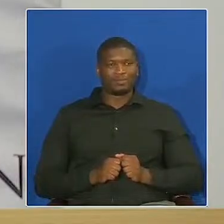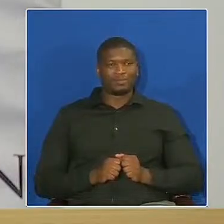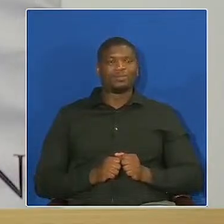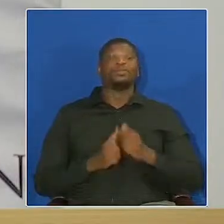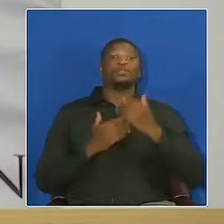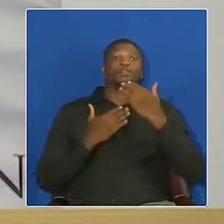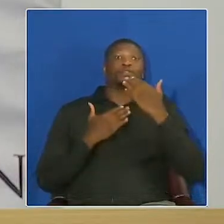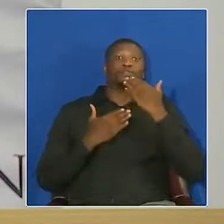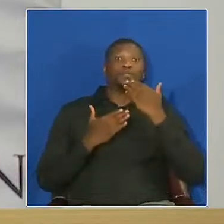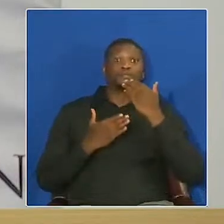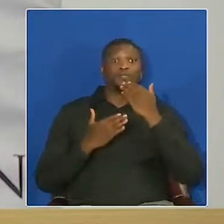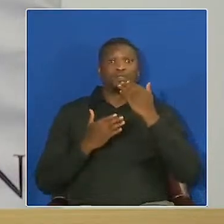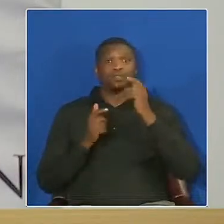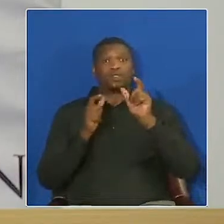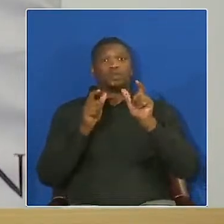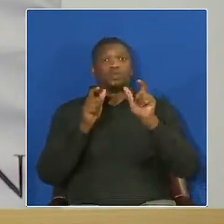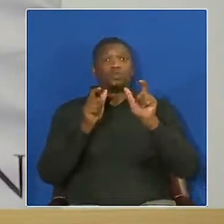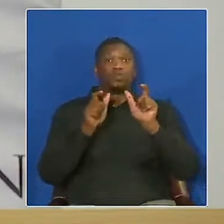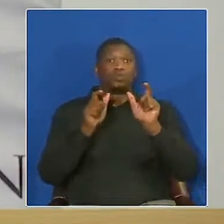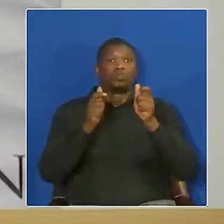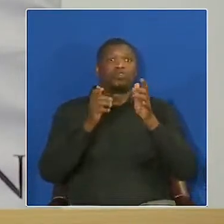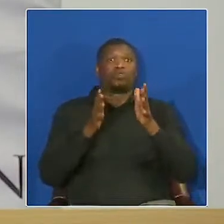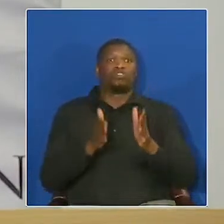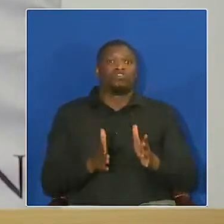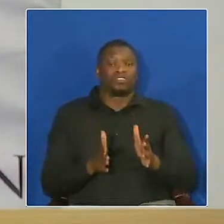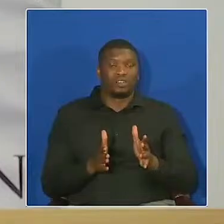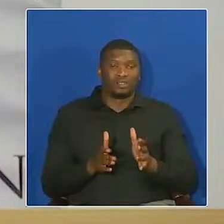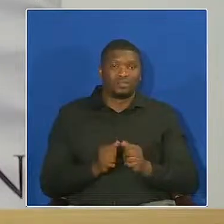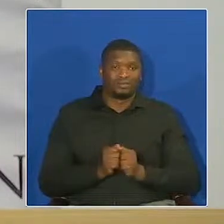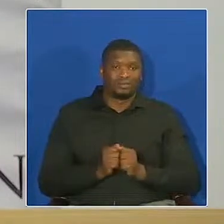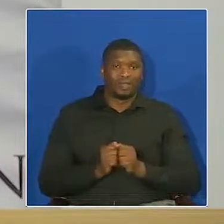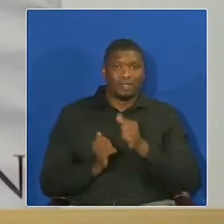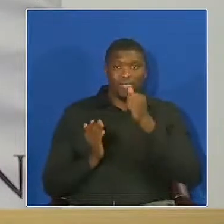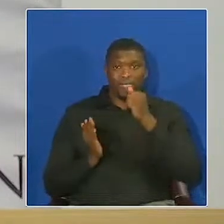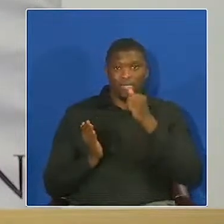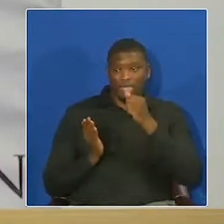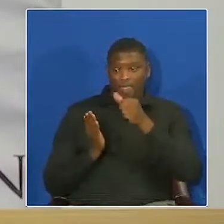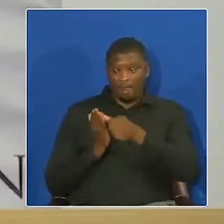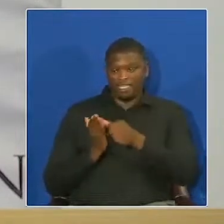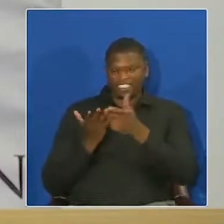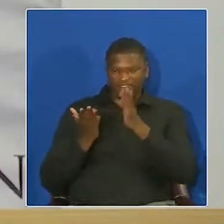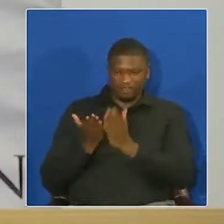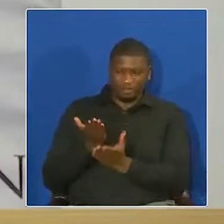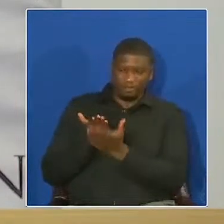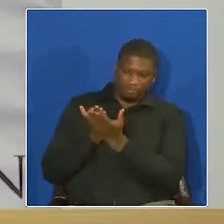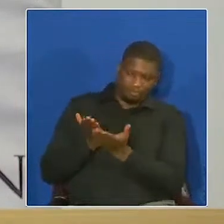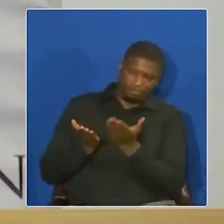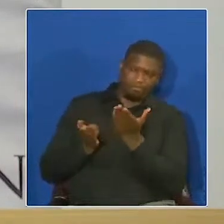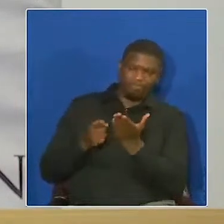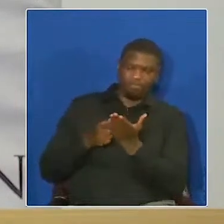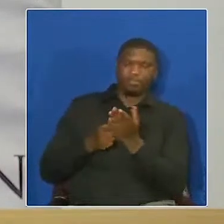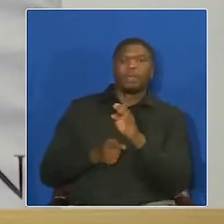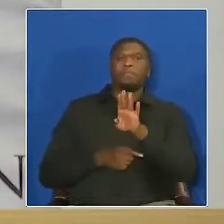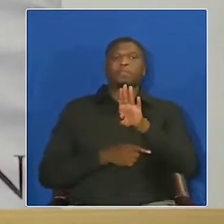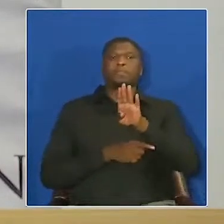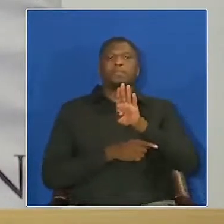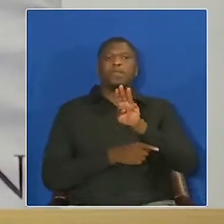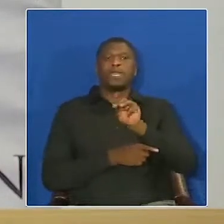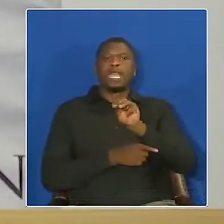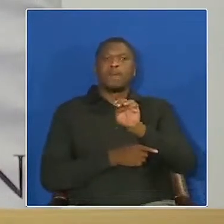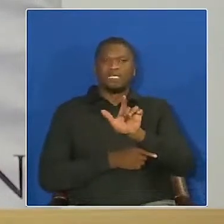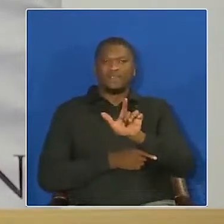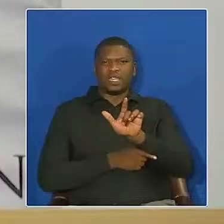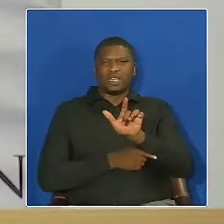Yes, thank you, Commissioner. The letter attached as BM7,